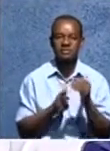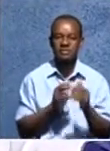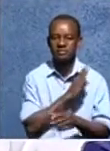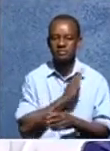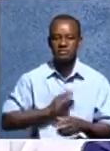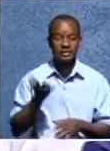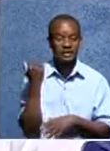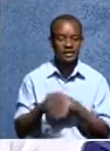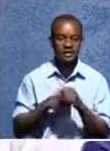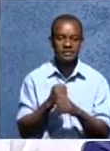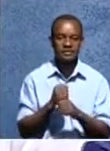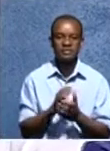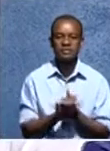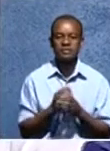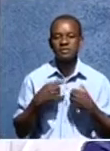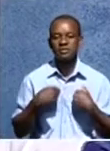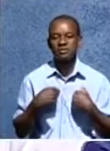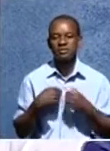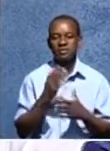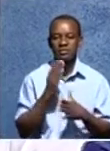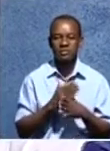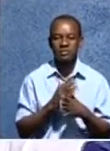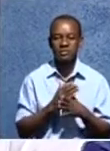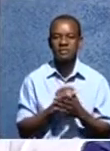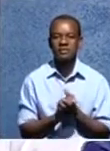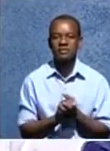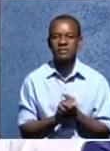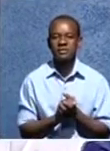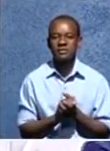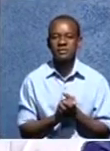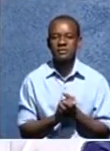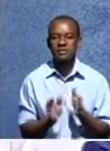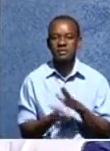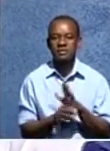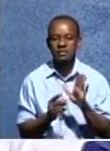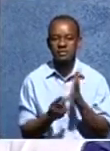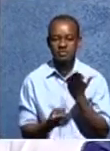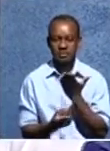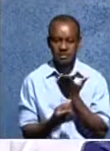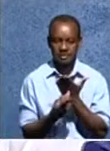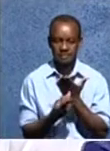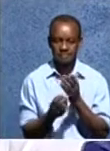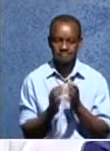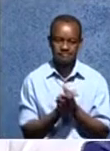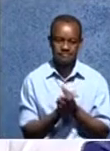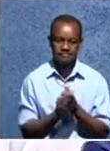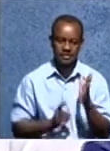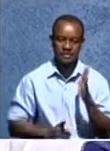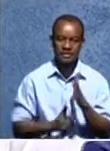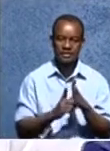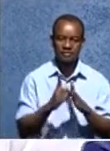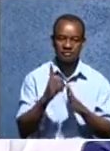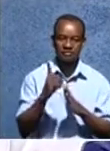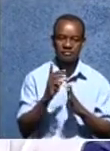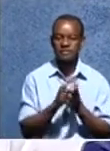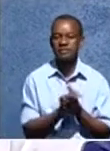working on what we call new venture creation entrepreneurship program under the Center of Entrepreneurship Development with the University of Wits